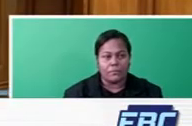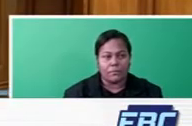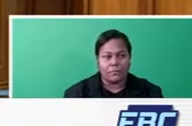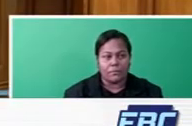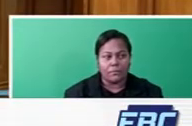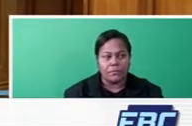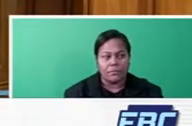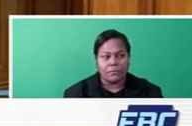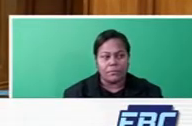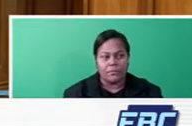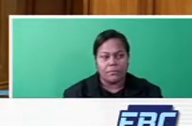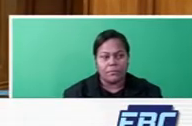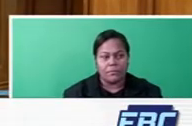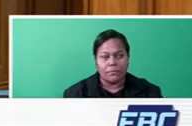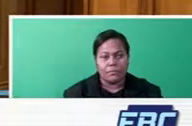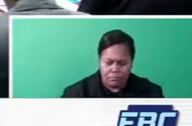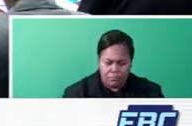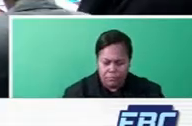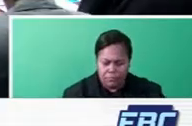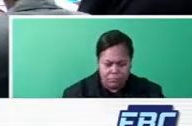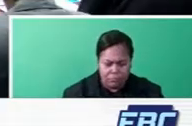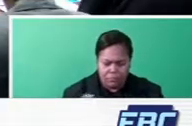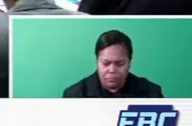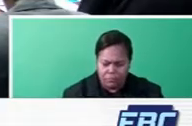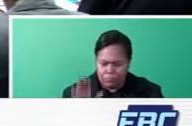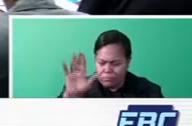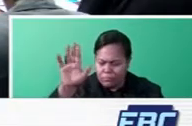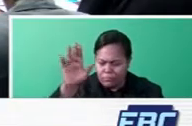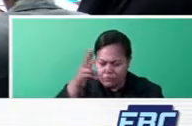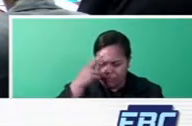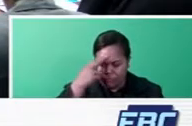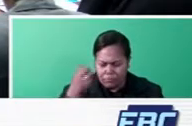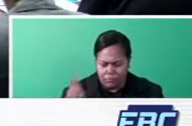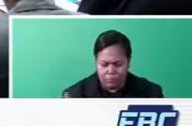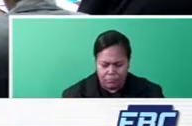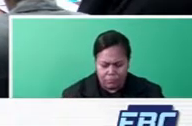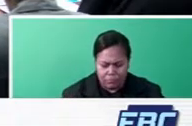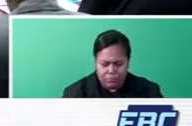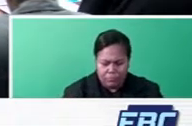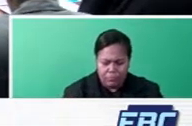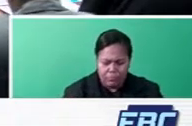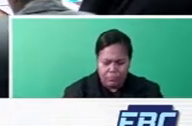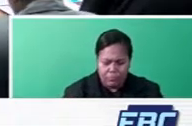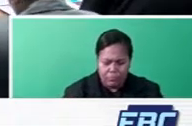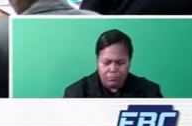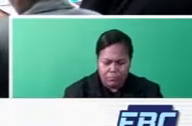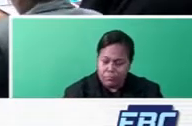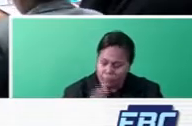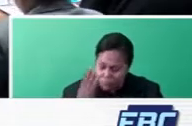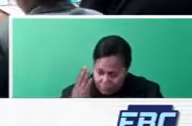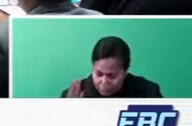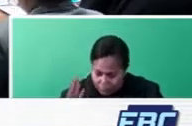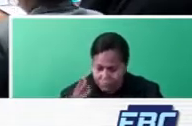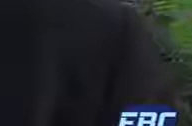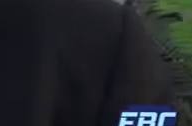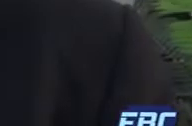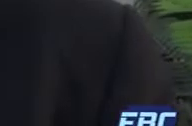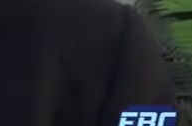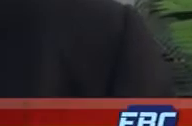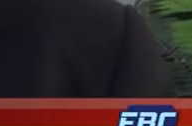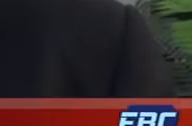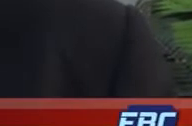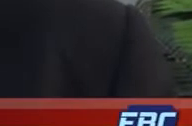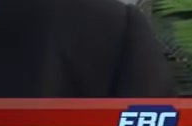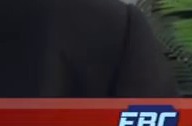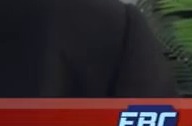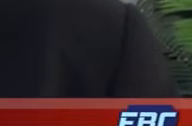from today's proceedings. The Health Minister says national duties continue, irrespective of their lack of contributions. They